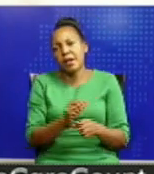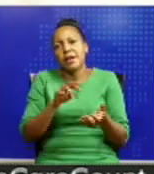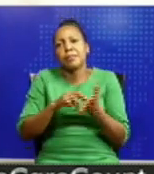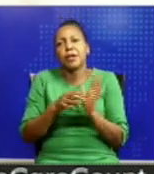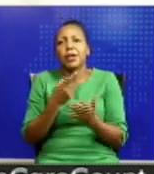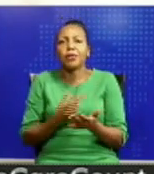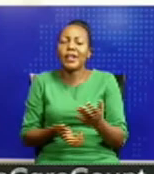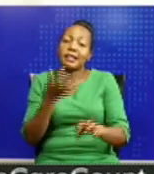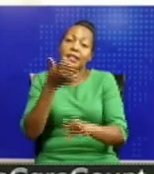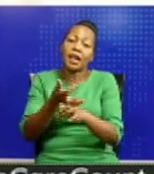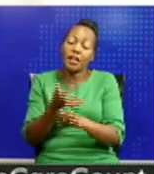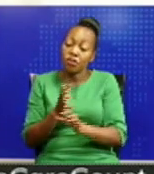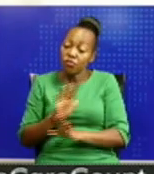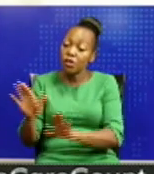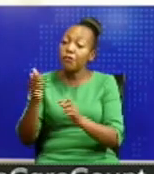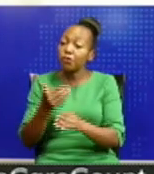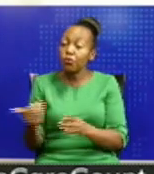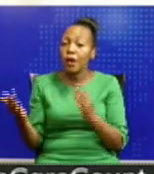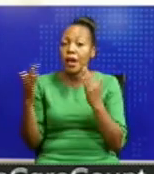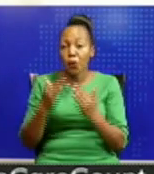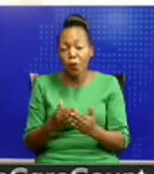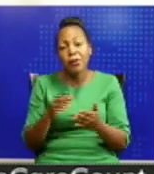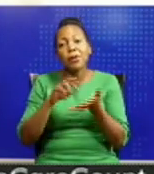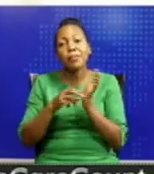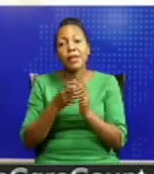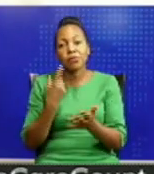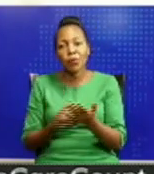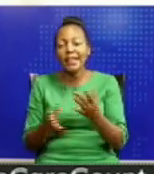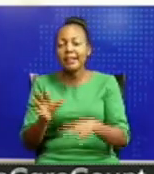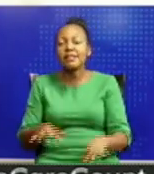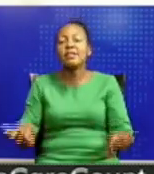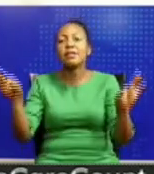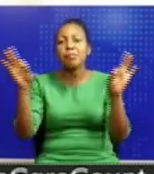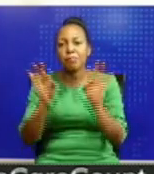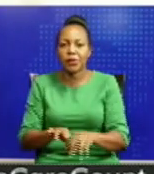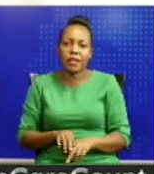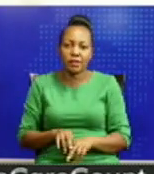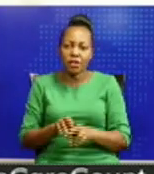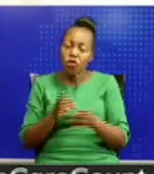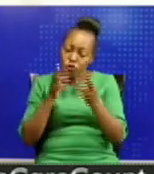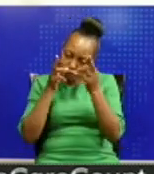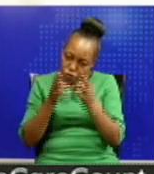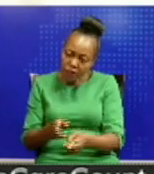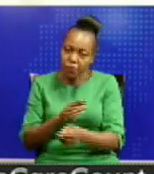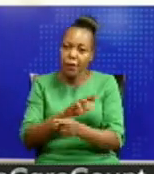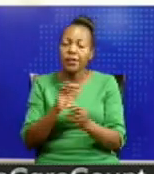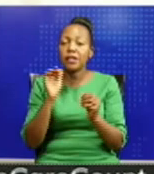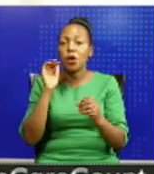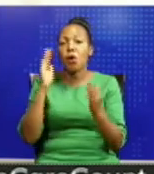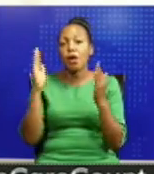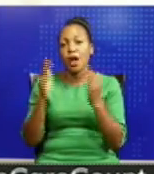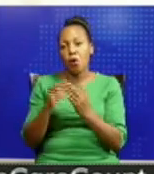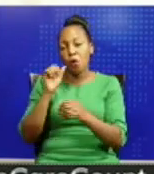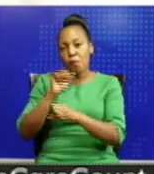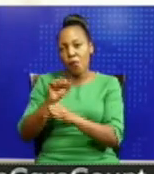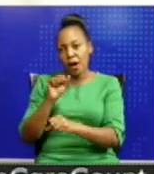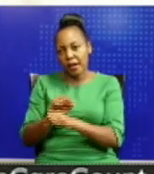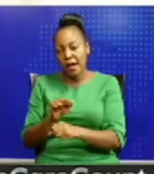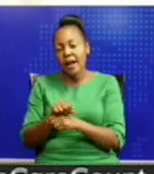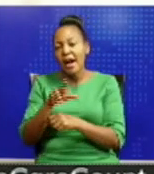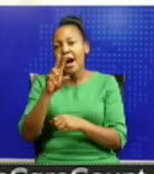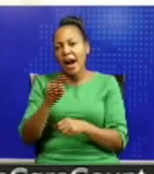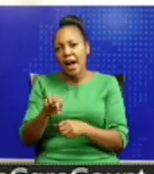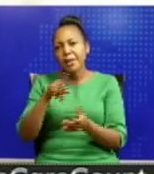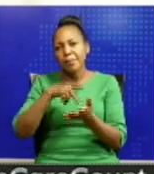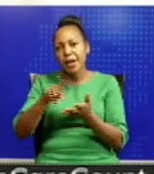to NTV studios. So you see that it is very important to recognize and all of us be part of unpaid